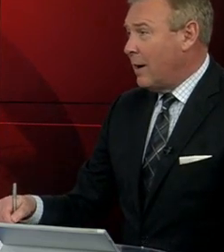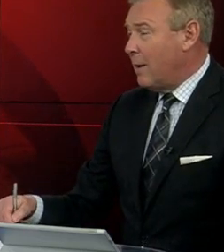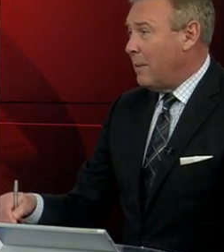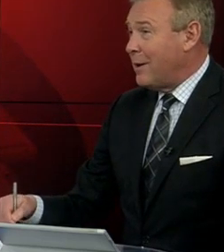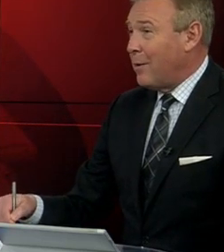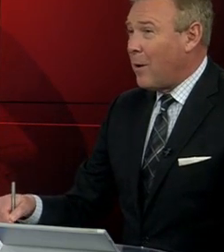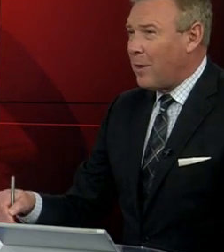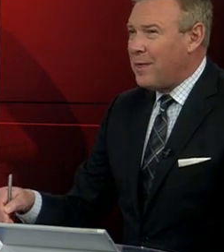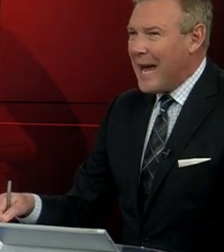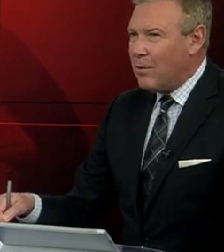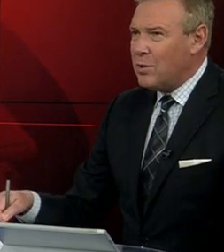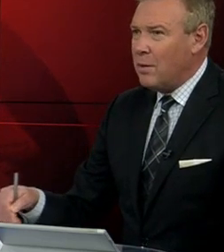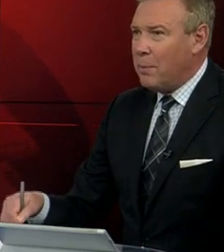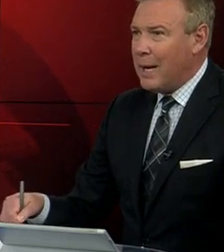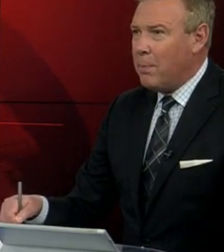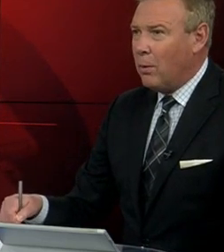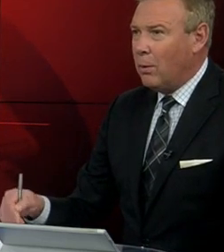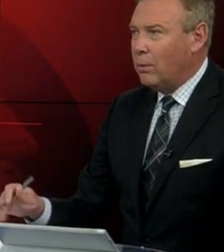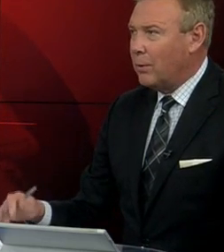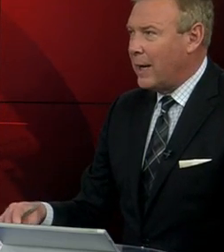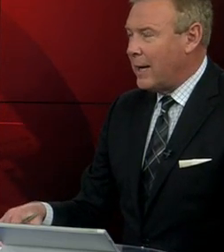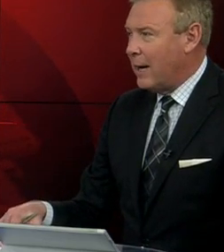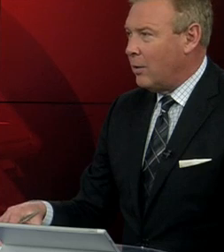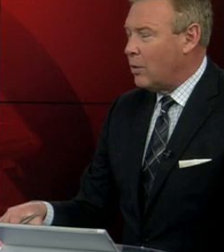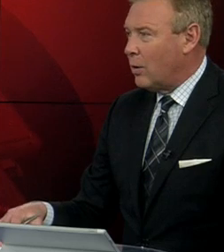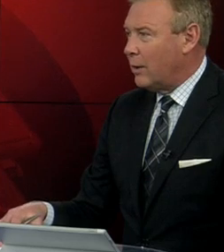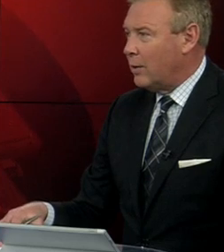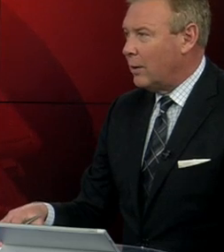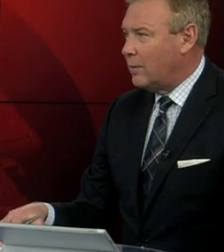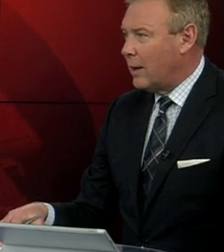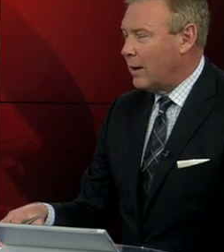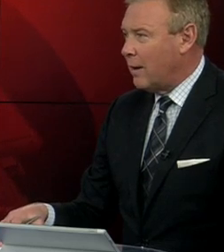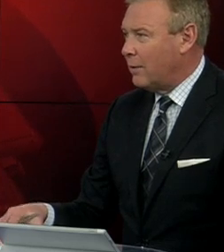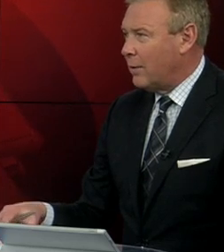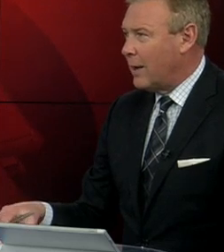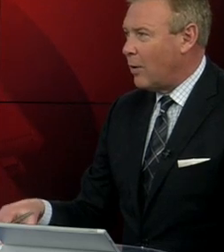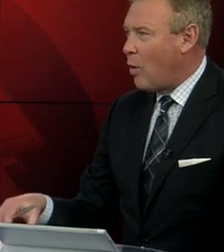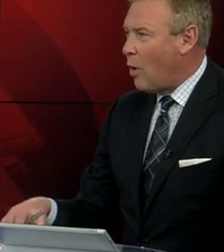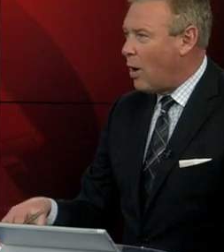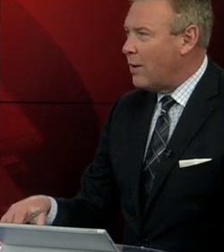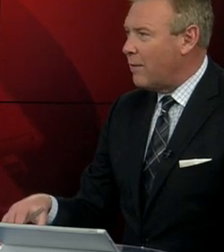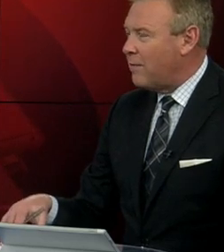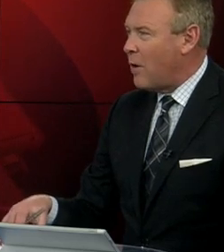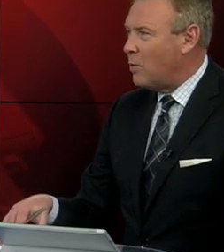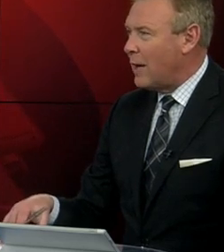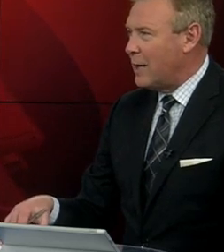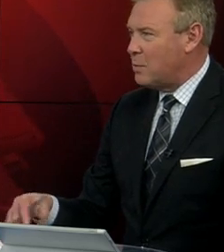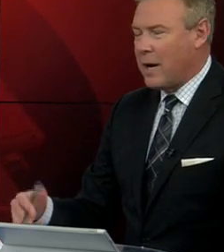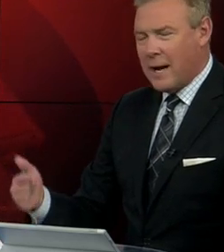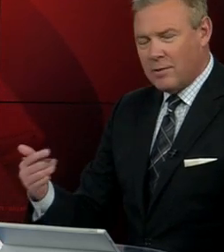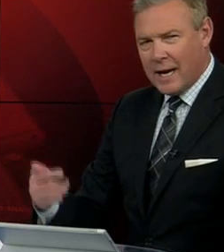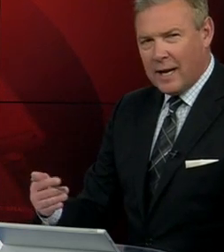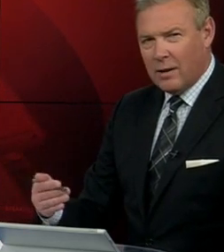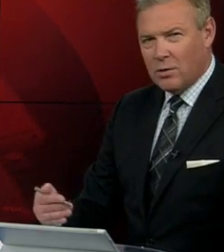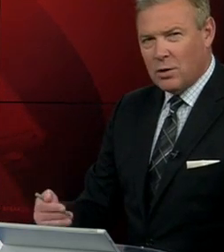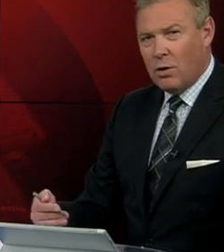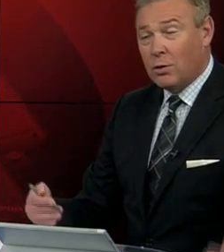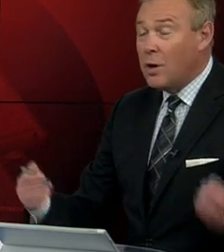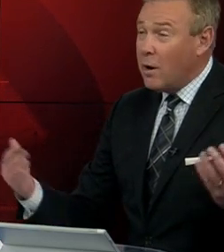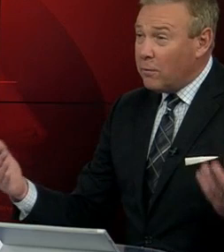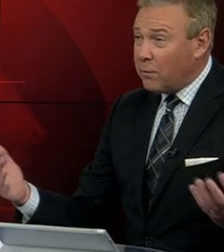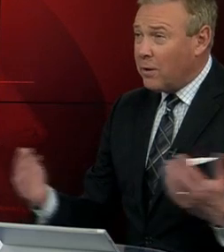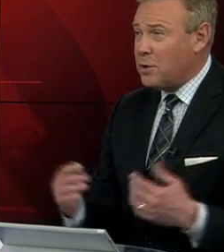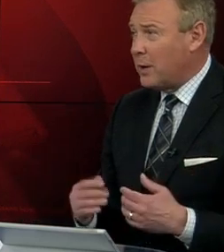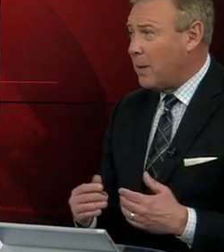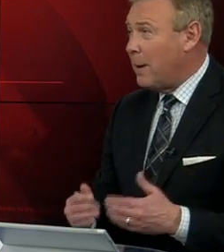out, but there are 1,000 people right now, according to Lieutenant Governor, that are on the phone lines right now taking those